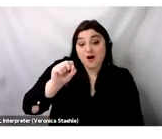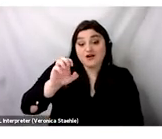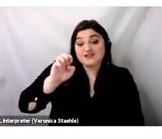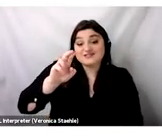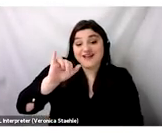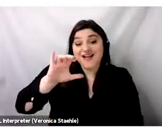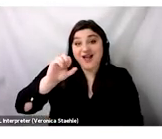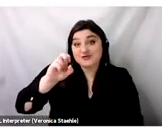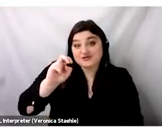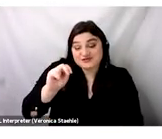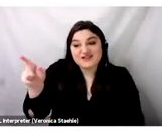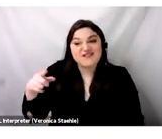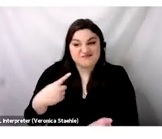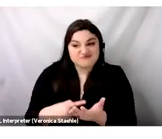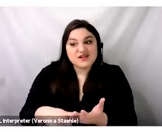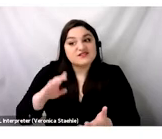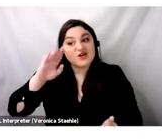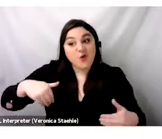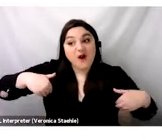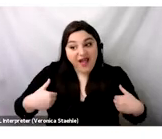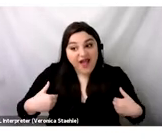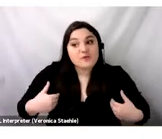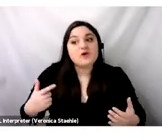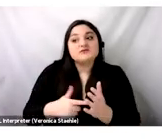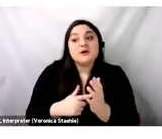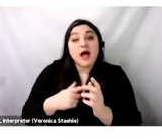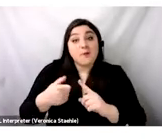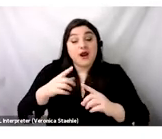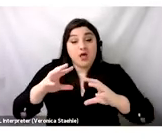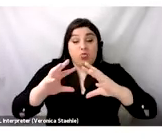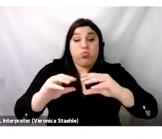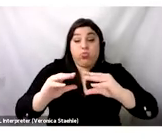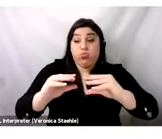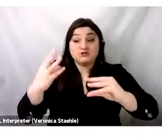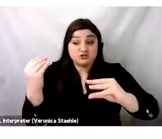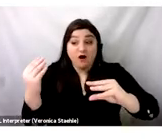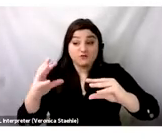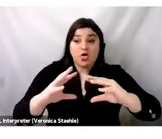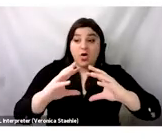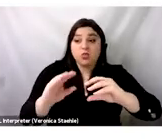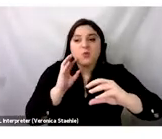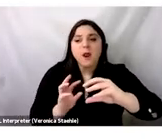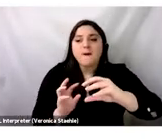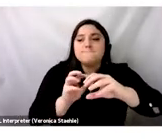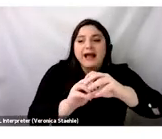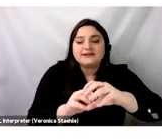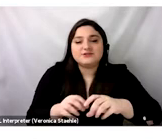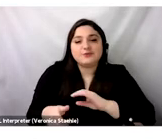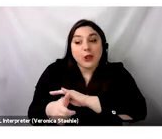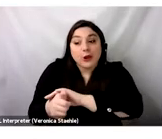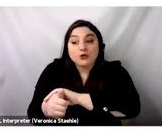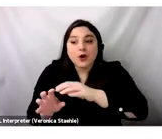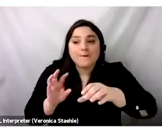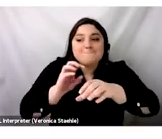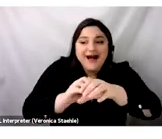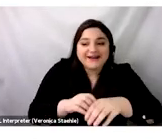like eating these things. They're taking bites. There's so many pieces of plastic that has been found with like turtle bites, triggerfish bites. So there's